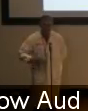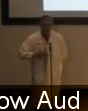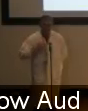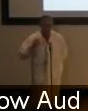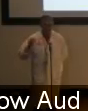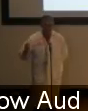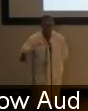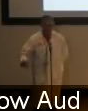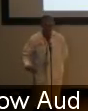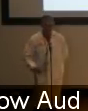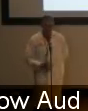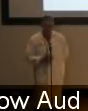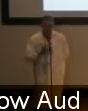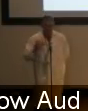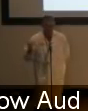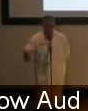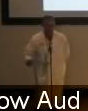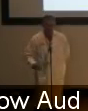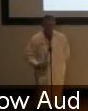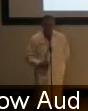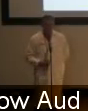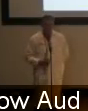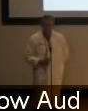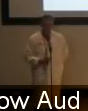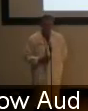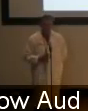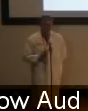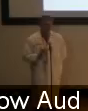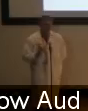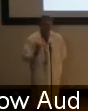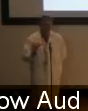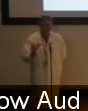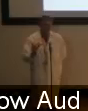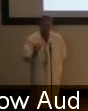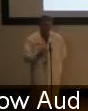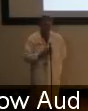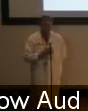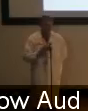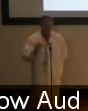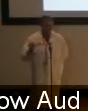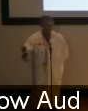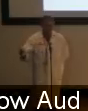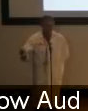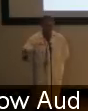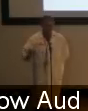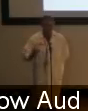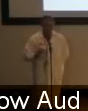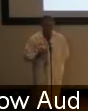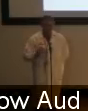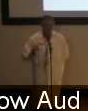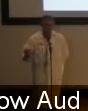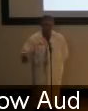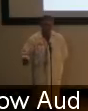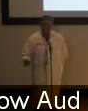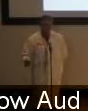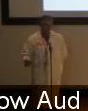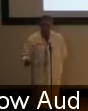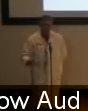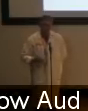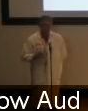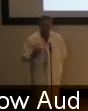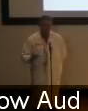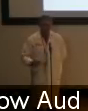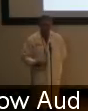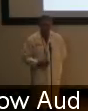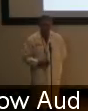to see some turn of those patients and some more patients that are getting to their entire course in the